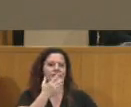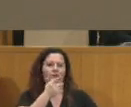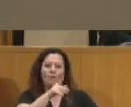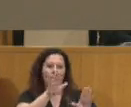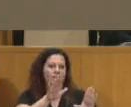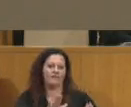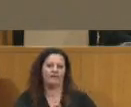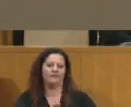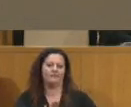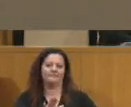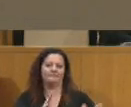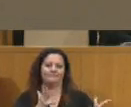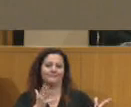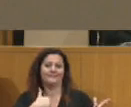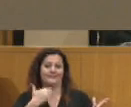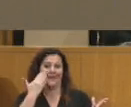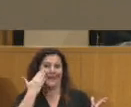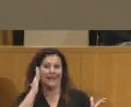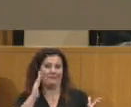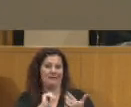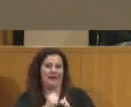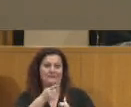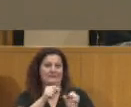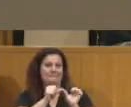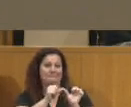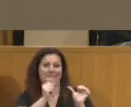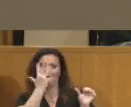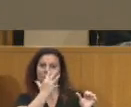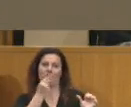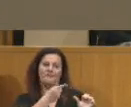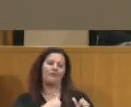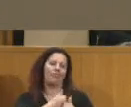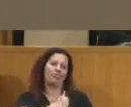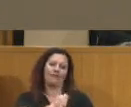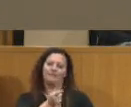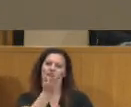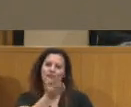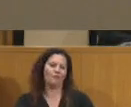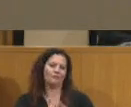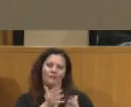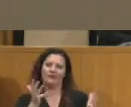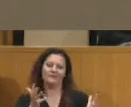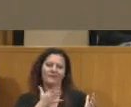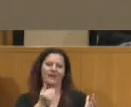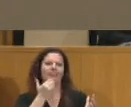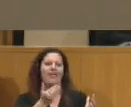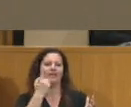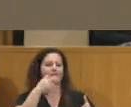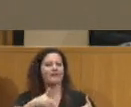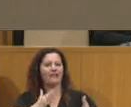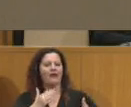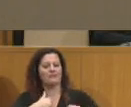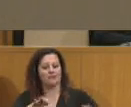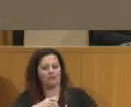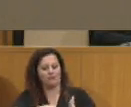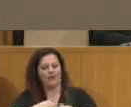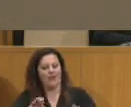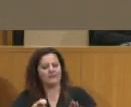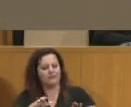so much by being a part of a council with them included. I wanted to just recognize my wife as well, who's